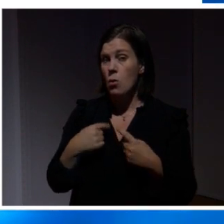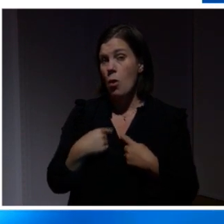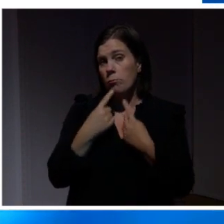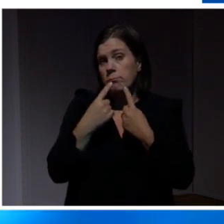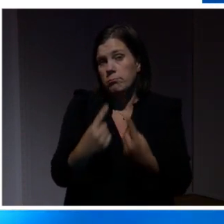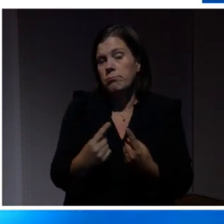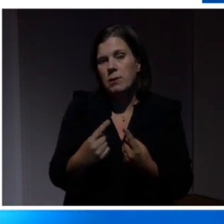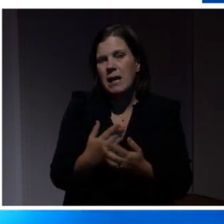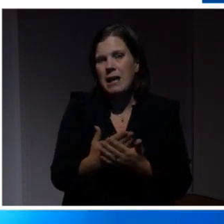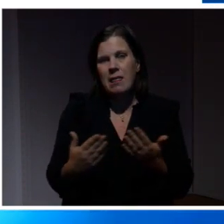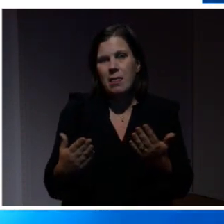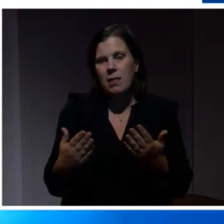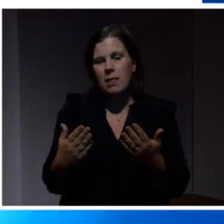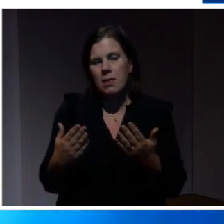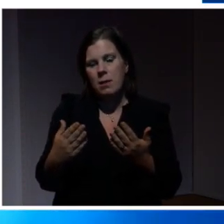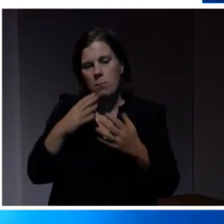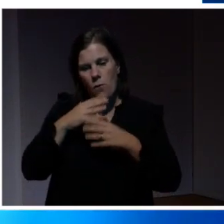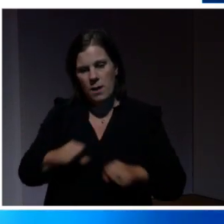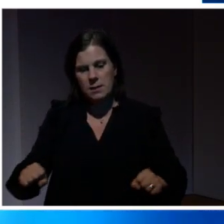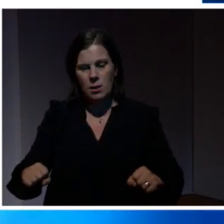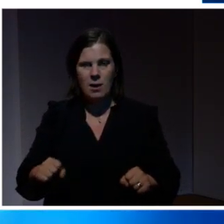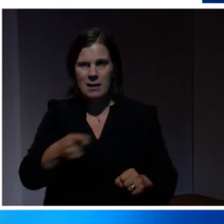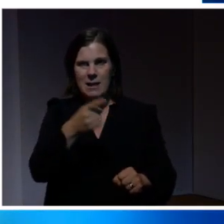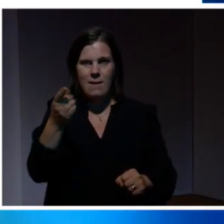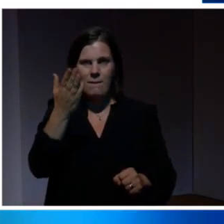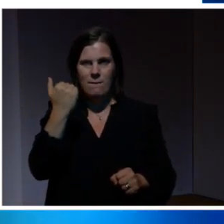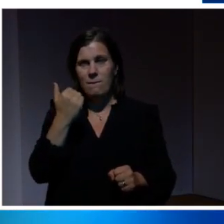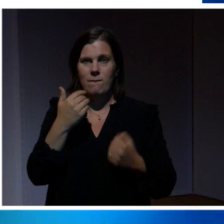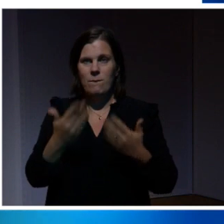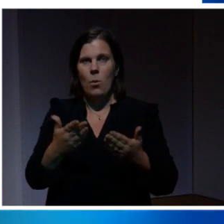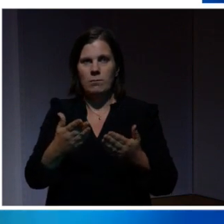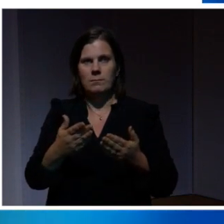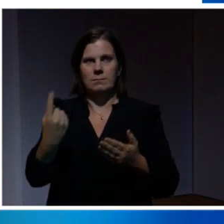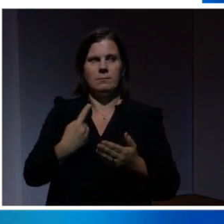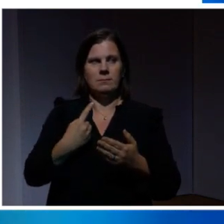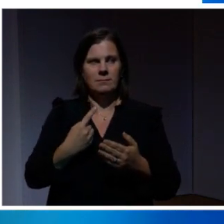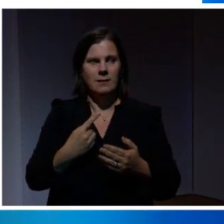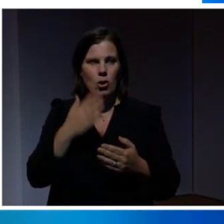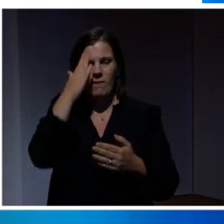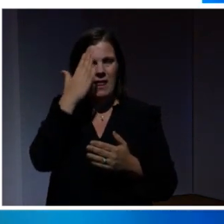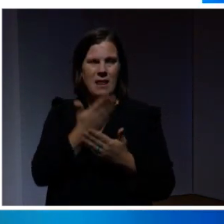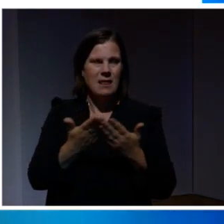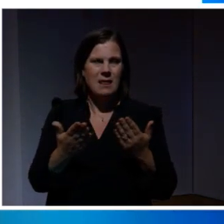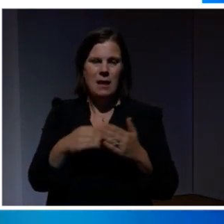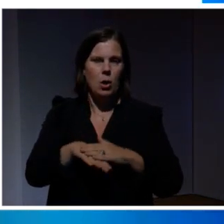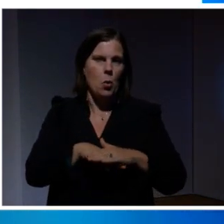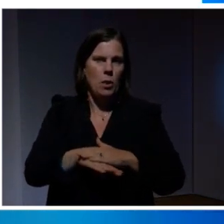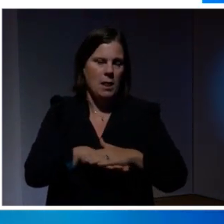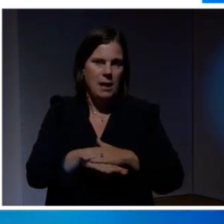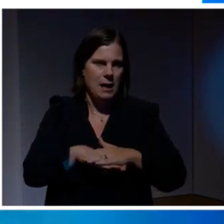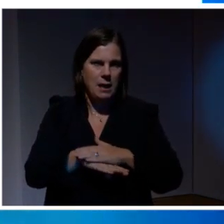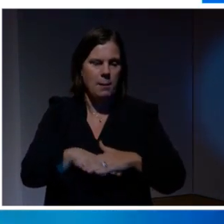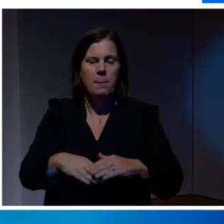very non-scientific way. So as a professor, you could slap me on the wrist for saying it like this. But I think that this is at least hopefully